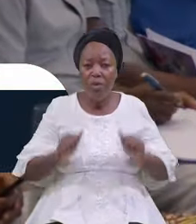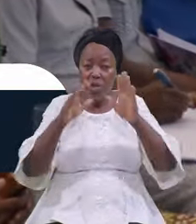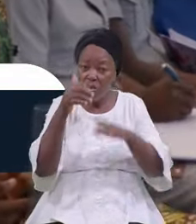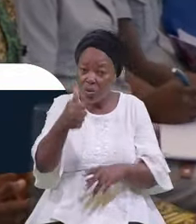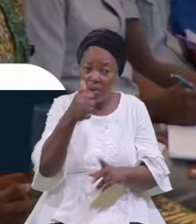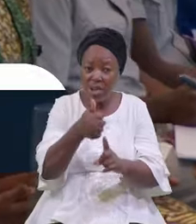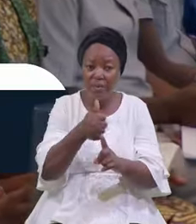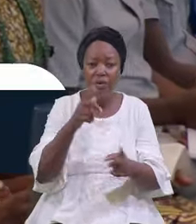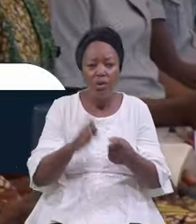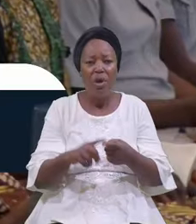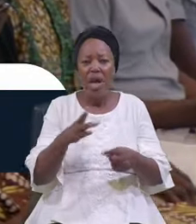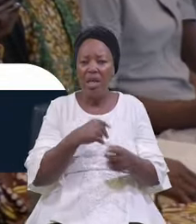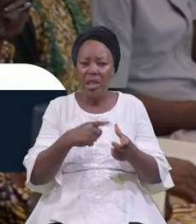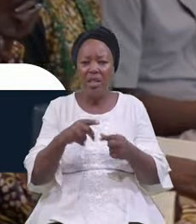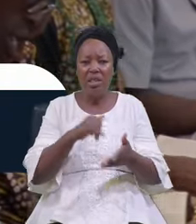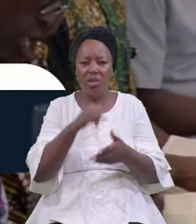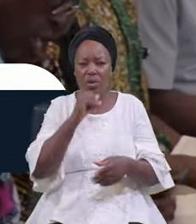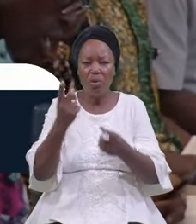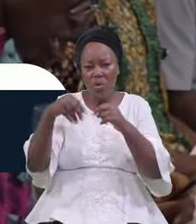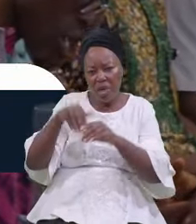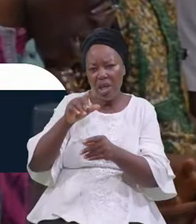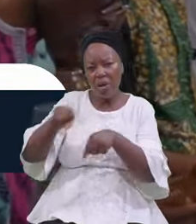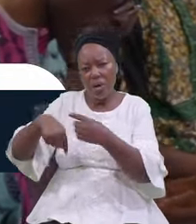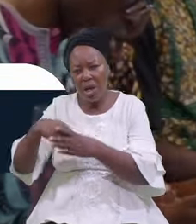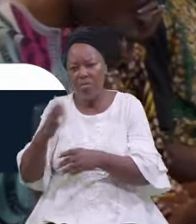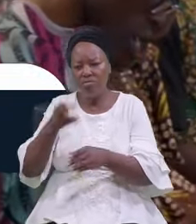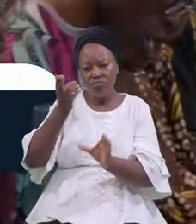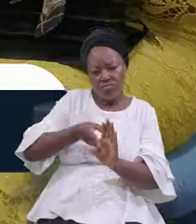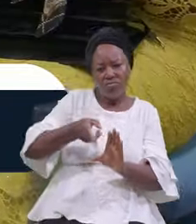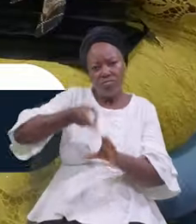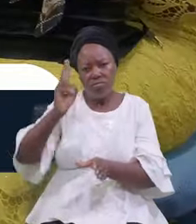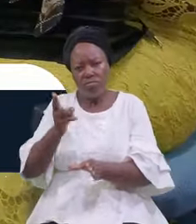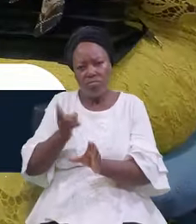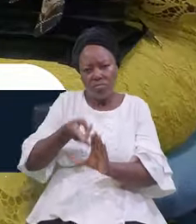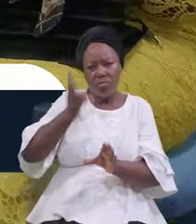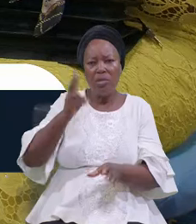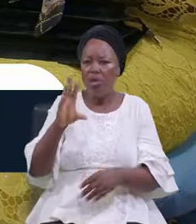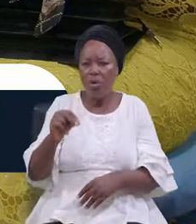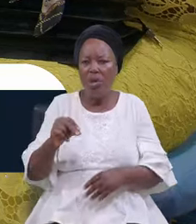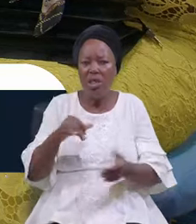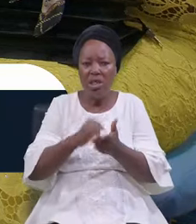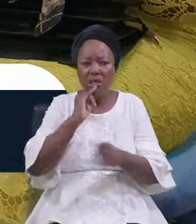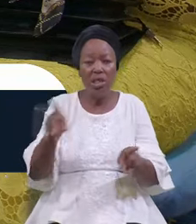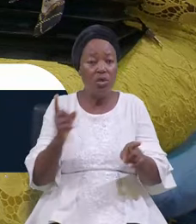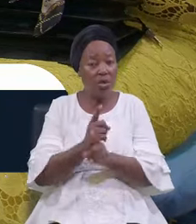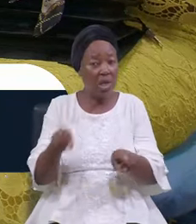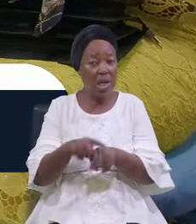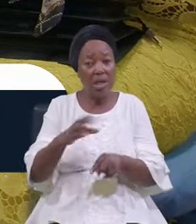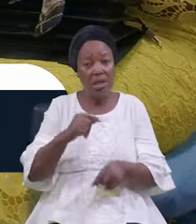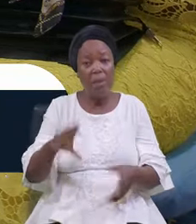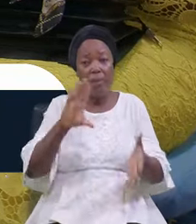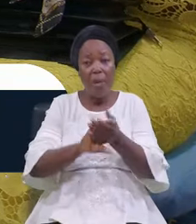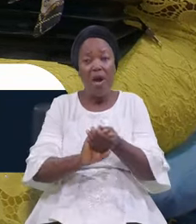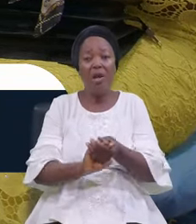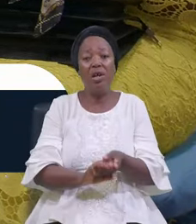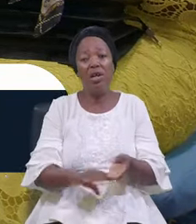to, and it's not coming in and going out, coming in and going out. It's like, you know, the marriage covenant, that he